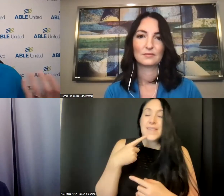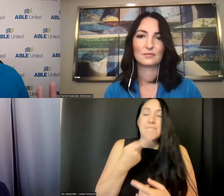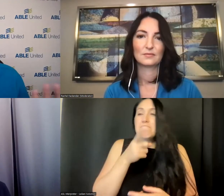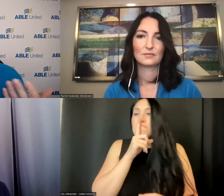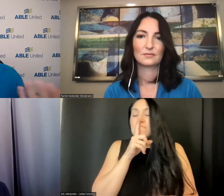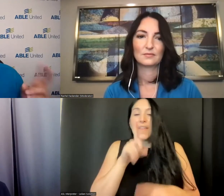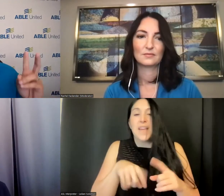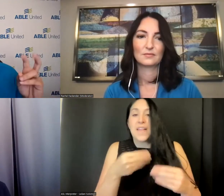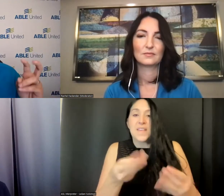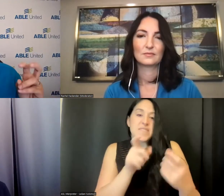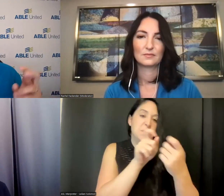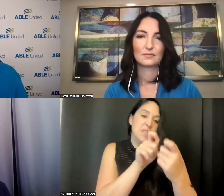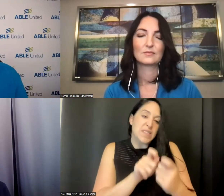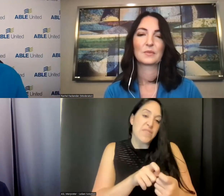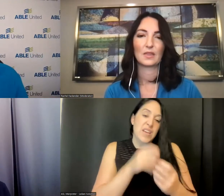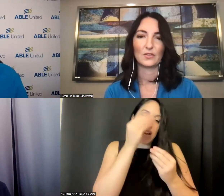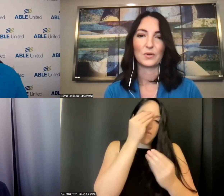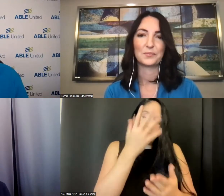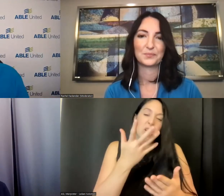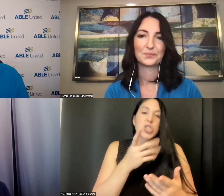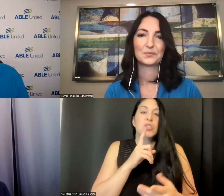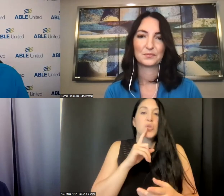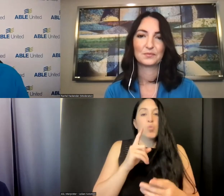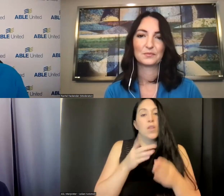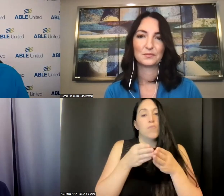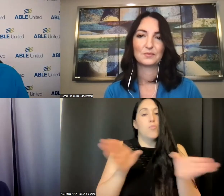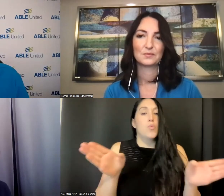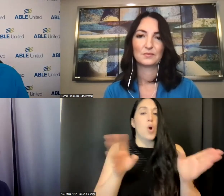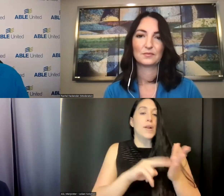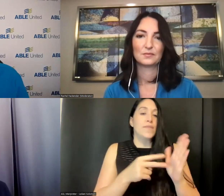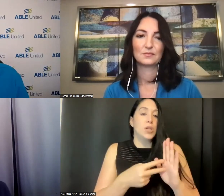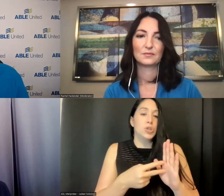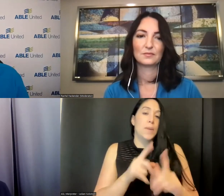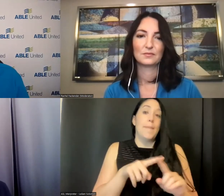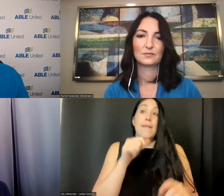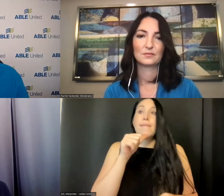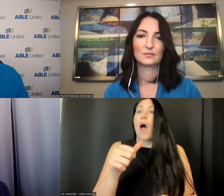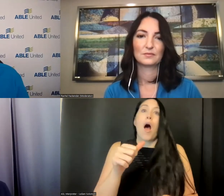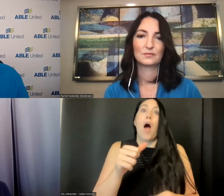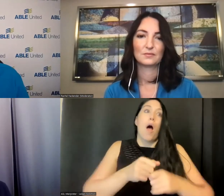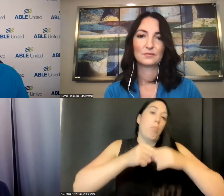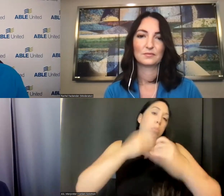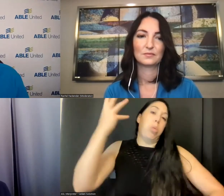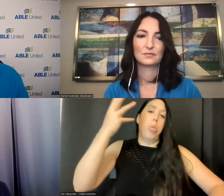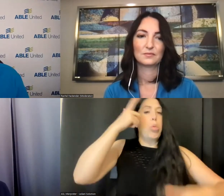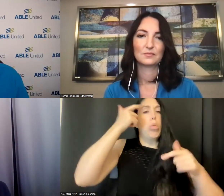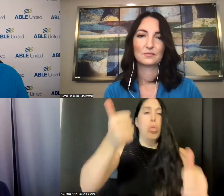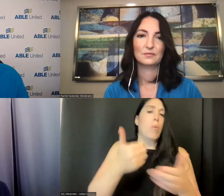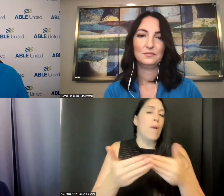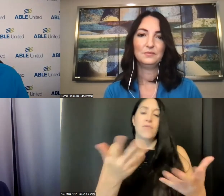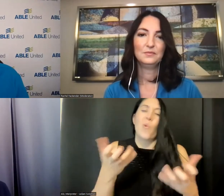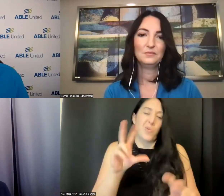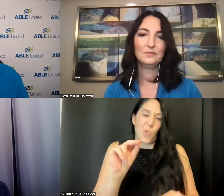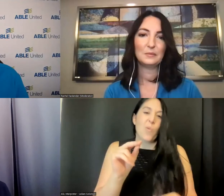is to be construed broadly is the term they use, but not unlimited. So yeah, that's the nuts and